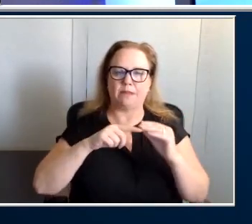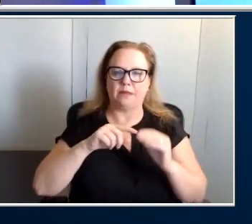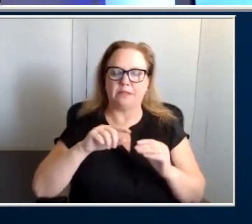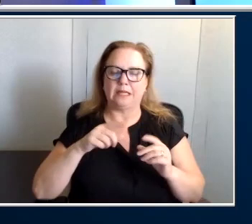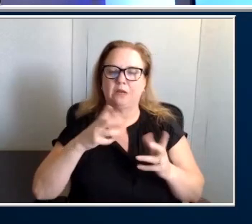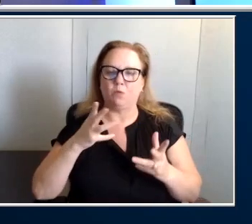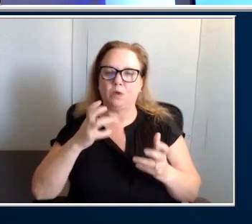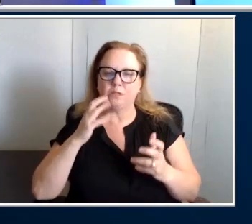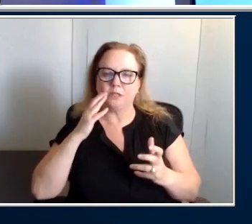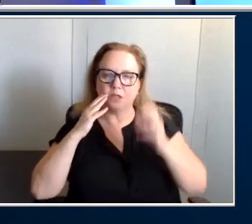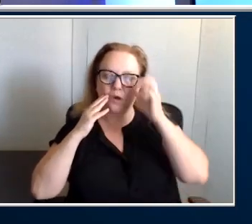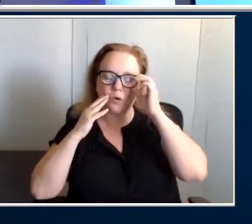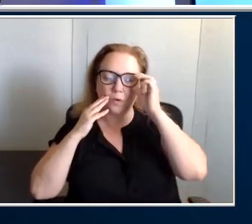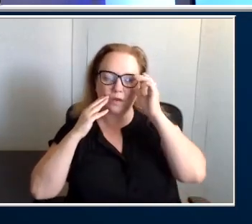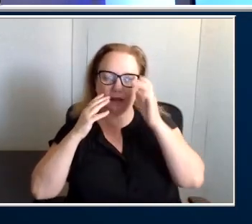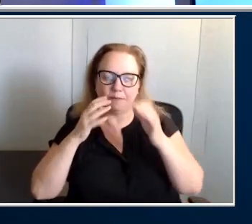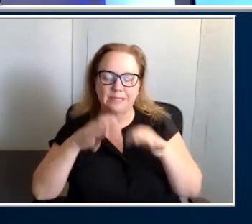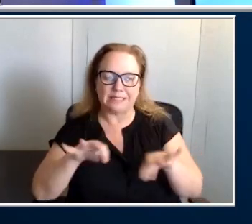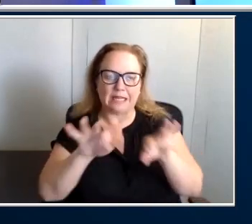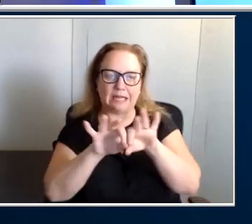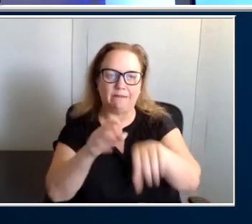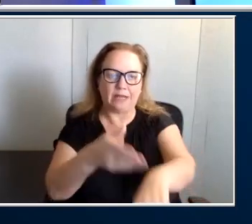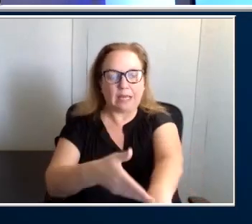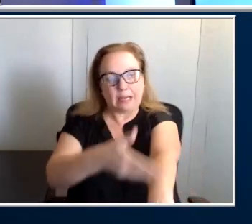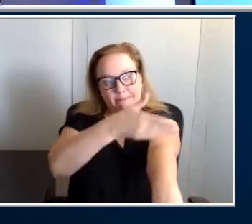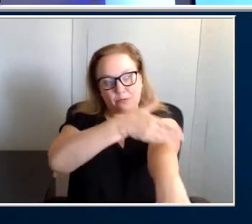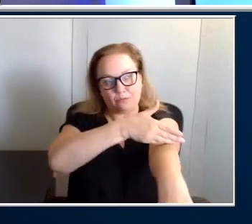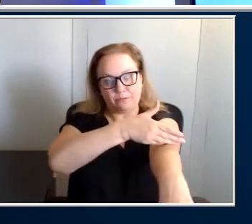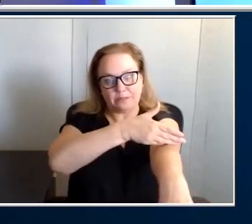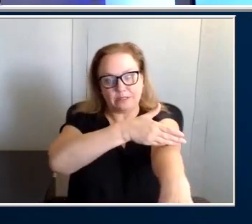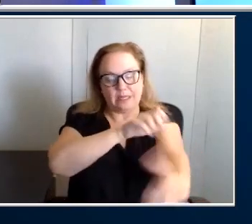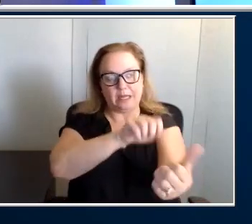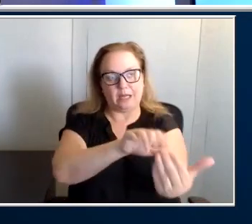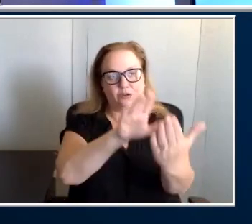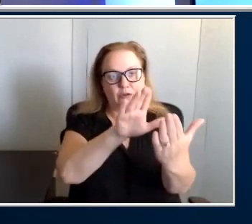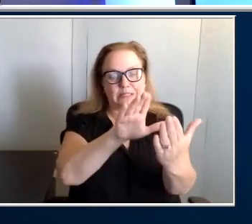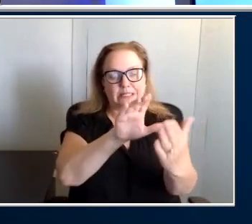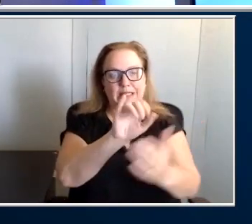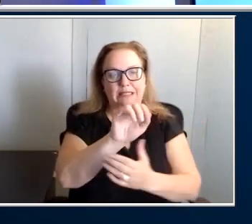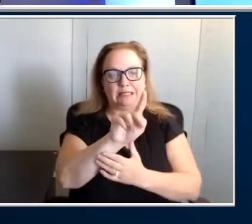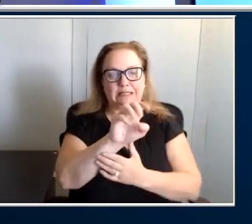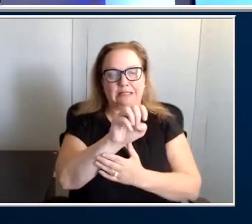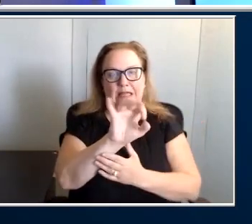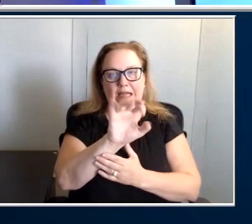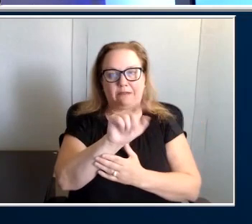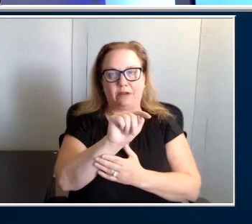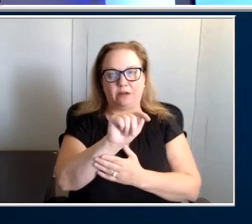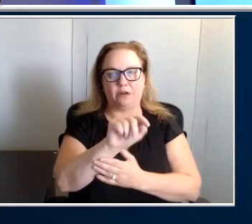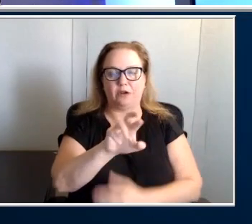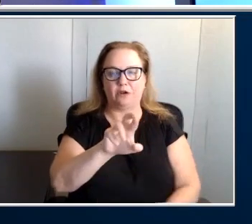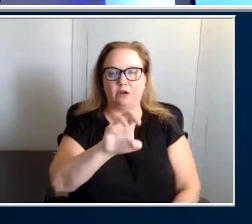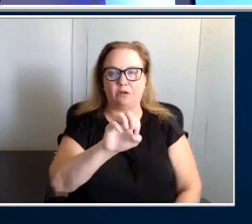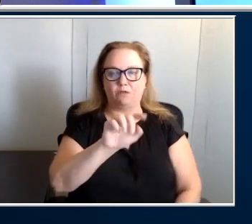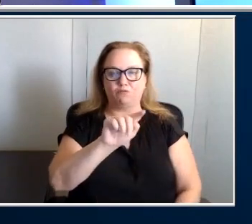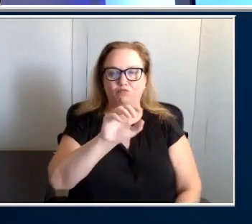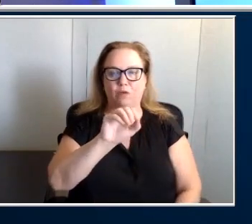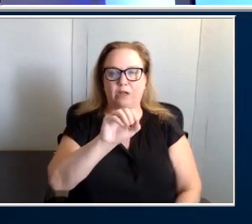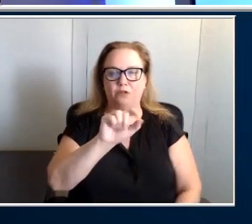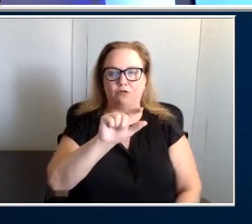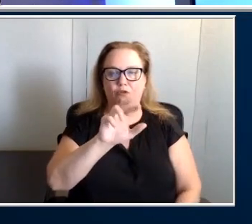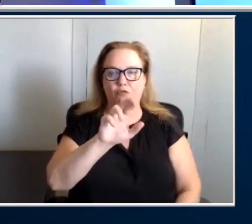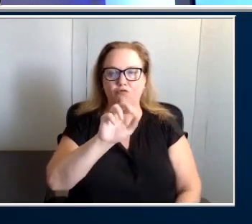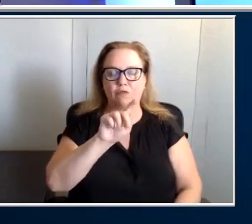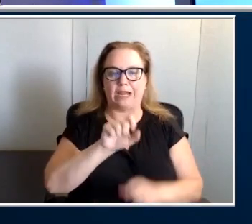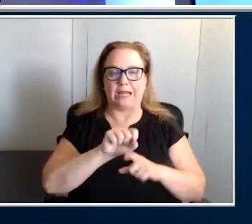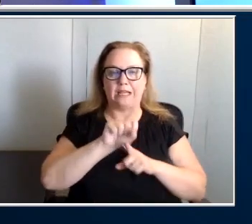have there been significant improvements in addressing the side effect of retrograde ejaculation through current